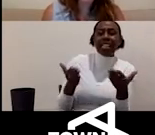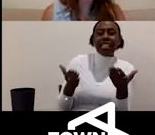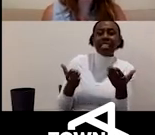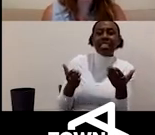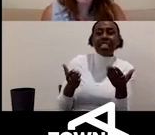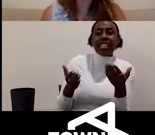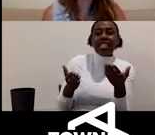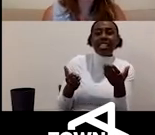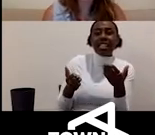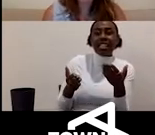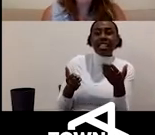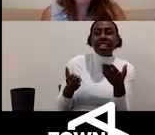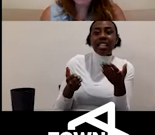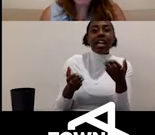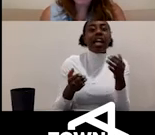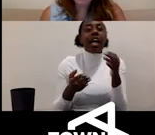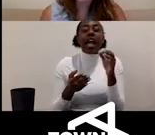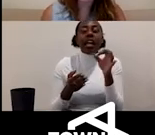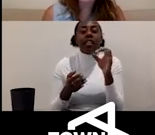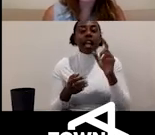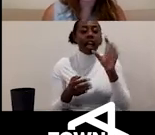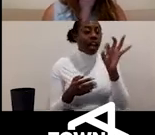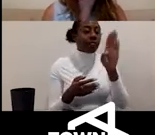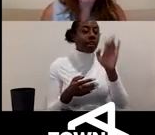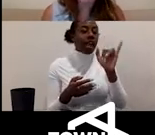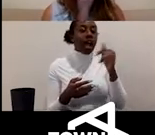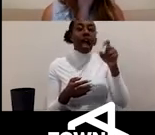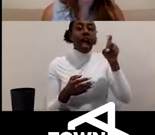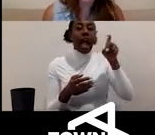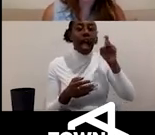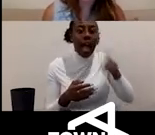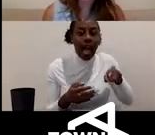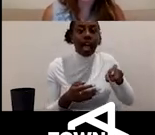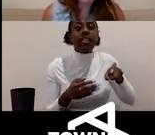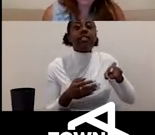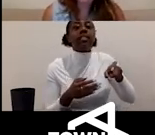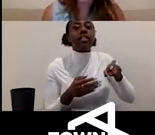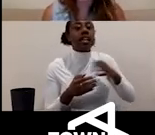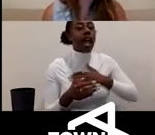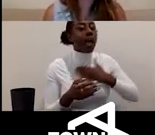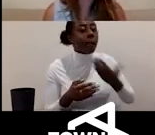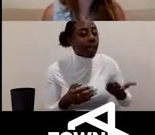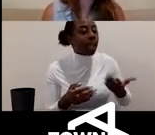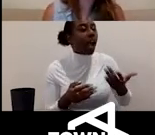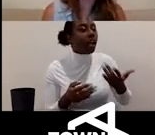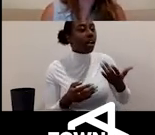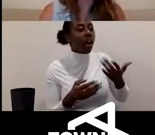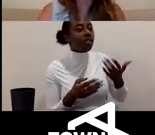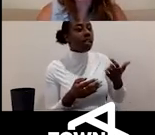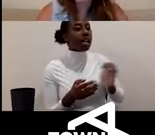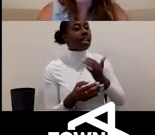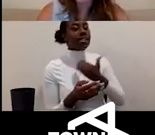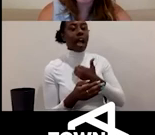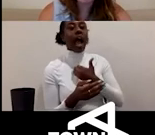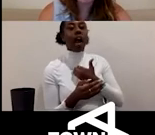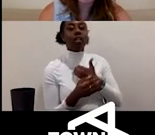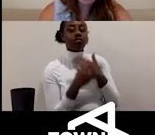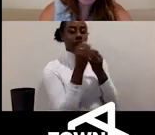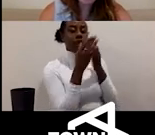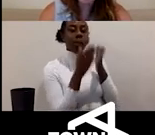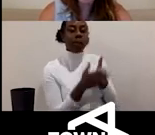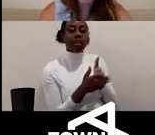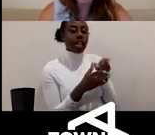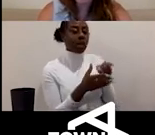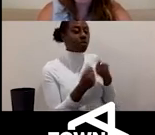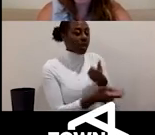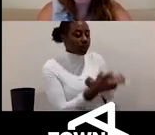they were like, oh, that's one of our informants. Like he was there trying to pull people into doing bad things. Like that's just heartbreaking. But